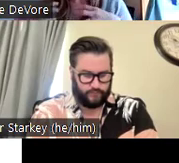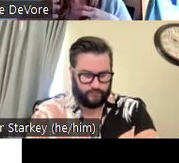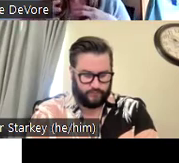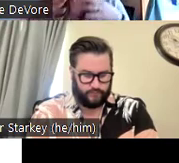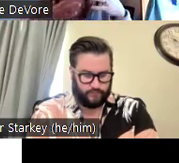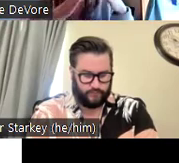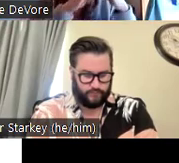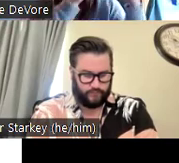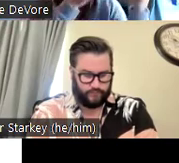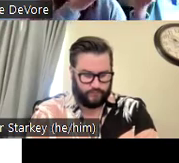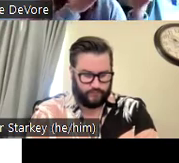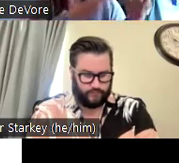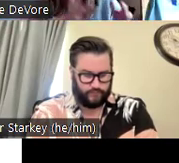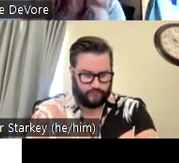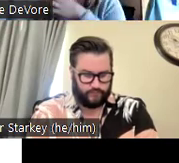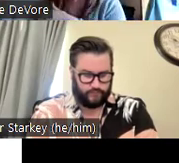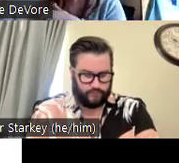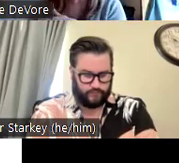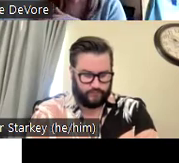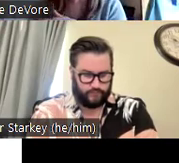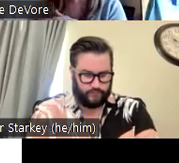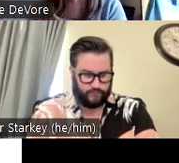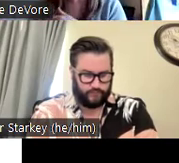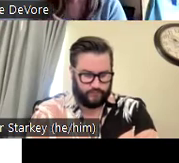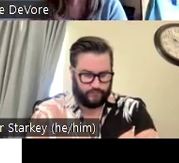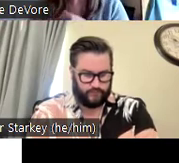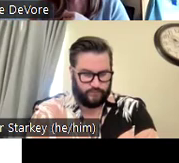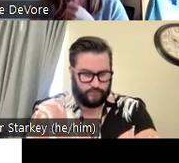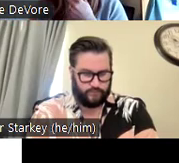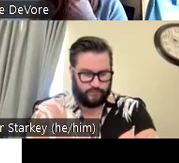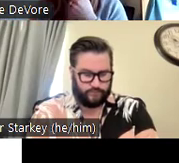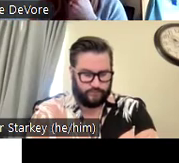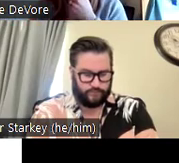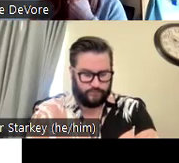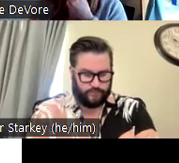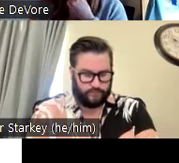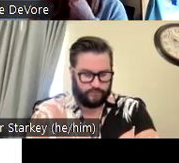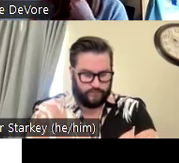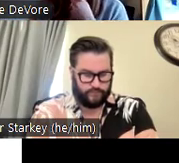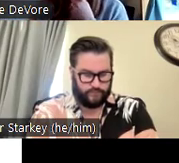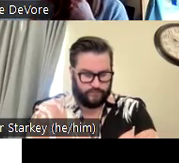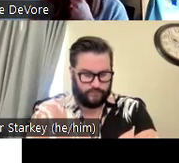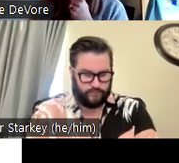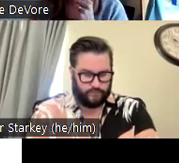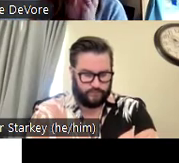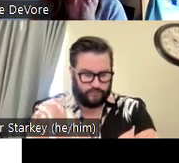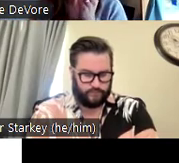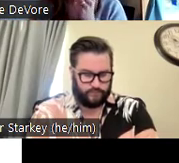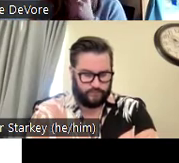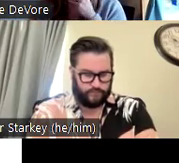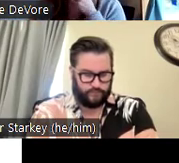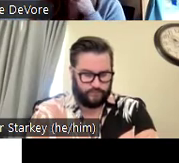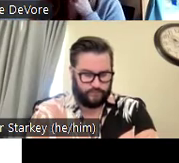for me, that fits both in the meeting. It also probably fits in the other tasks in terms of completing required